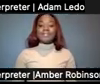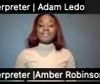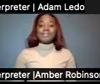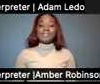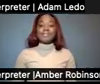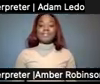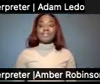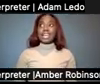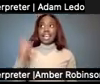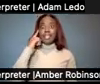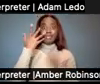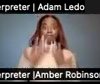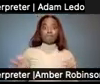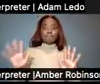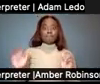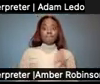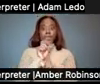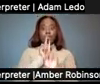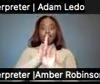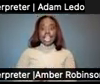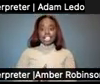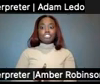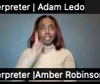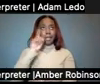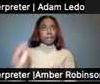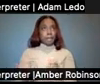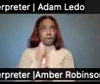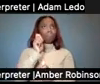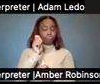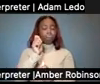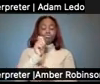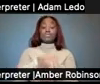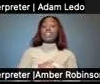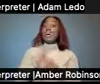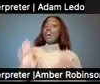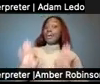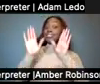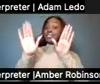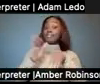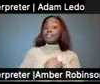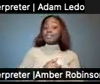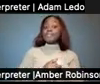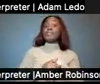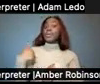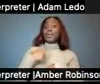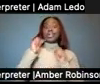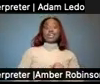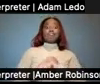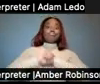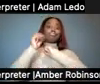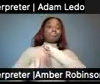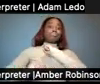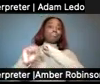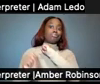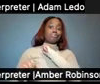Okay, I think that's the answer for most, I think most folks answered. Okay, awesome. And I mean, we could talk all day about this, but